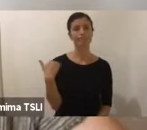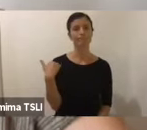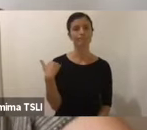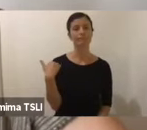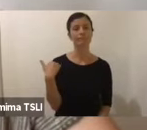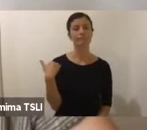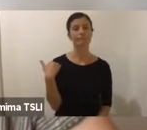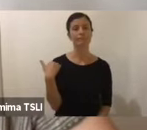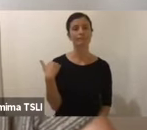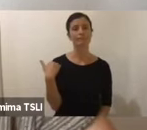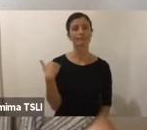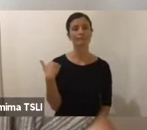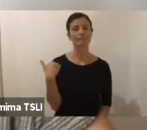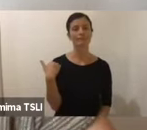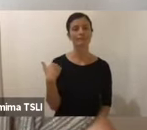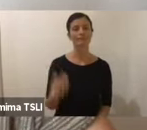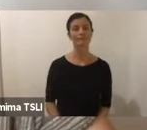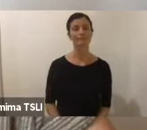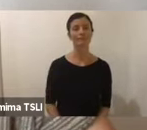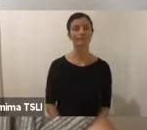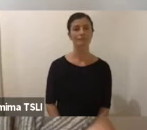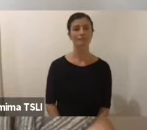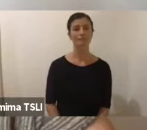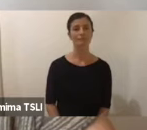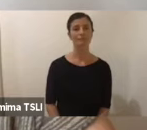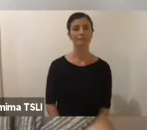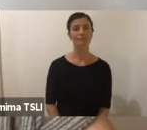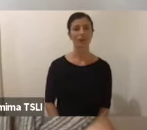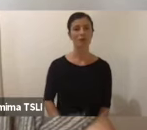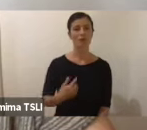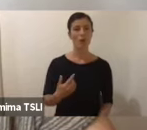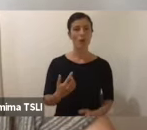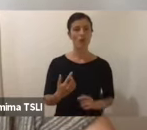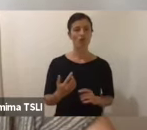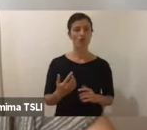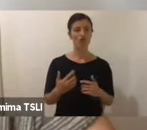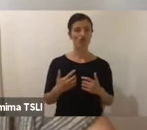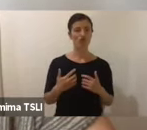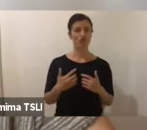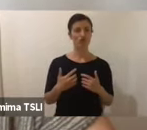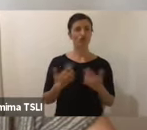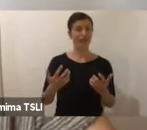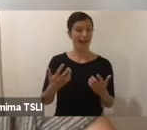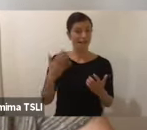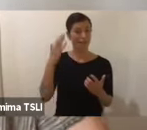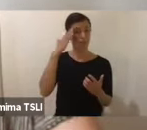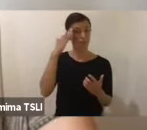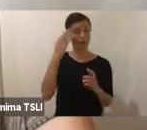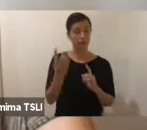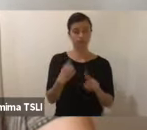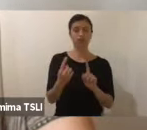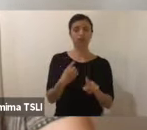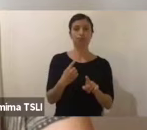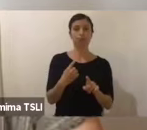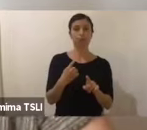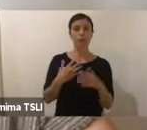we have our practice to be able to work with uh the reactive mind and the reactive body so for me it's a gift uh that may